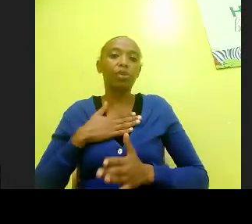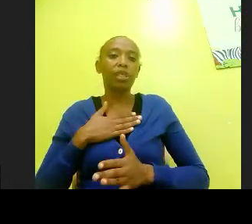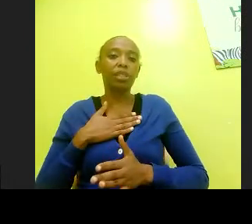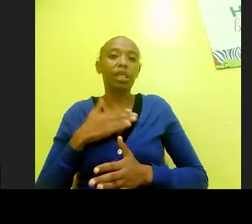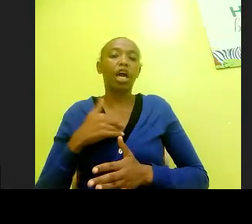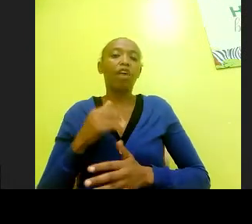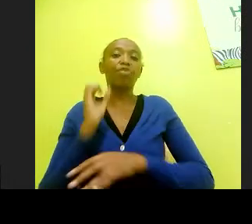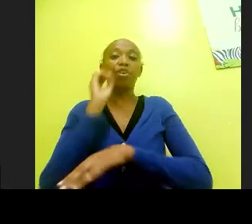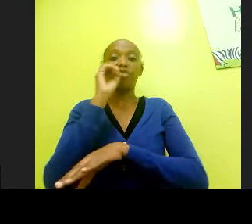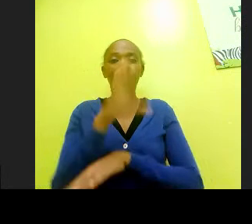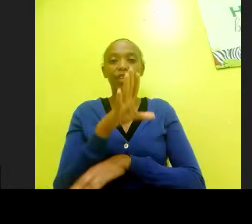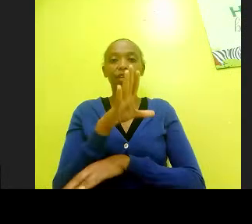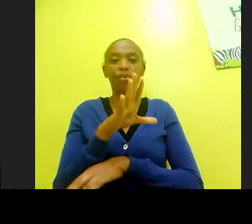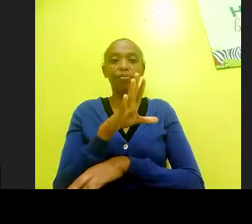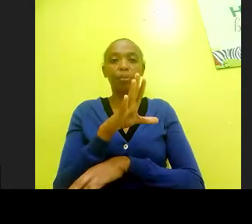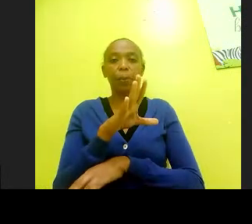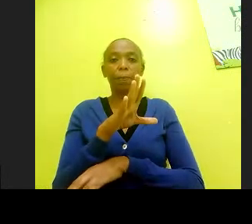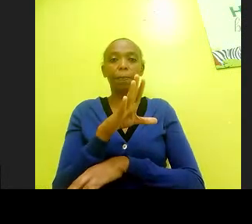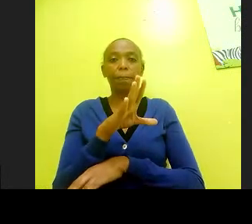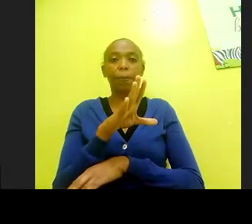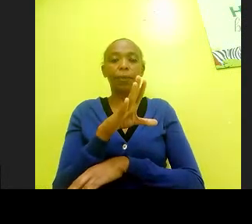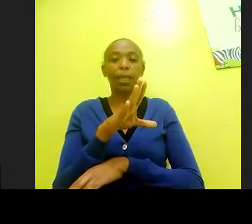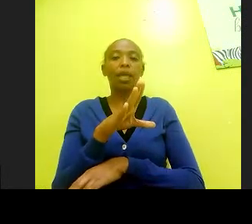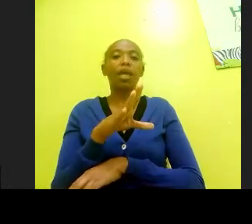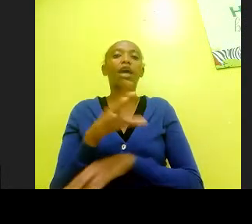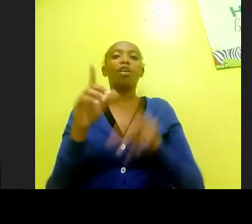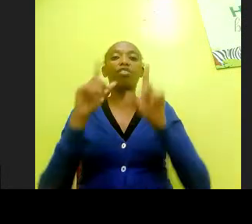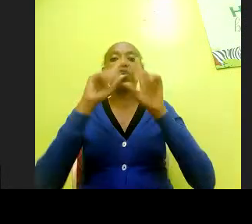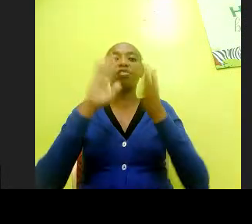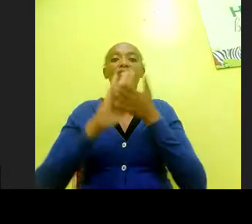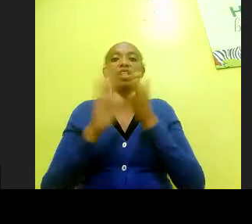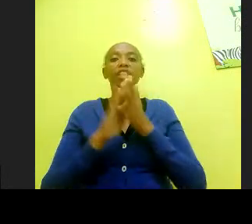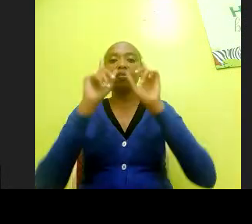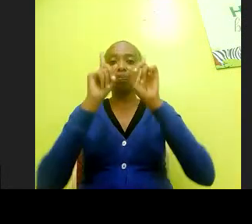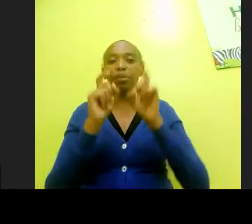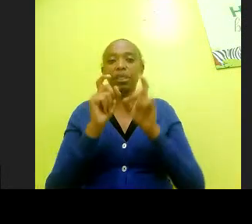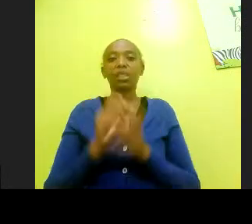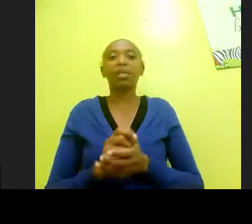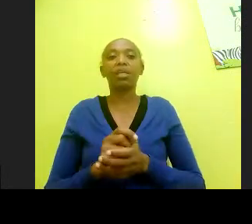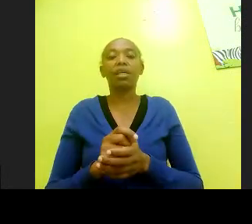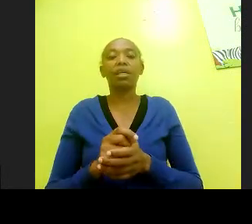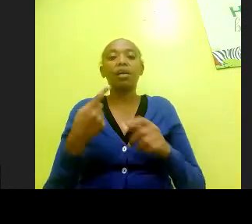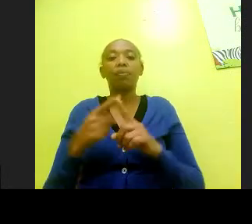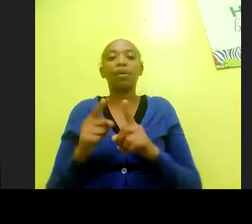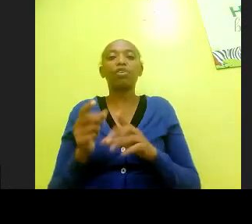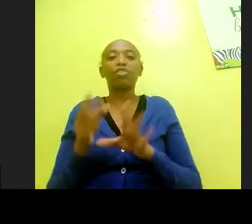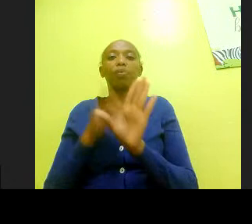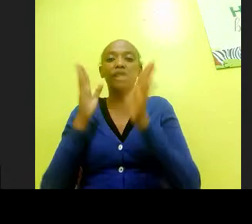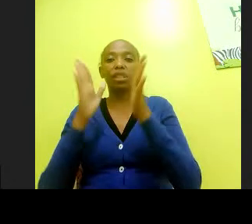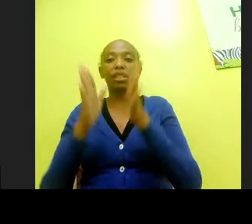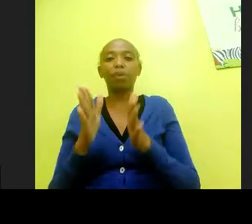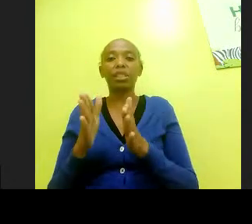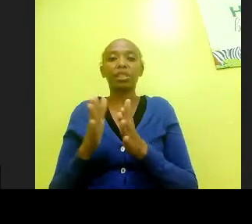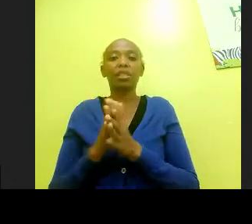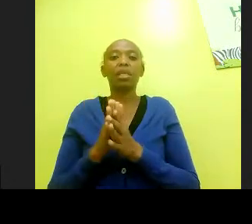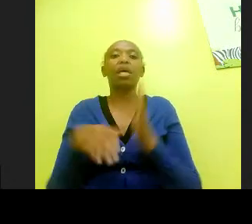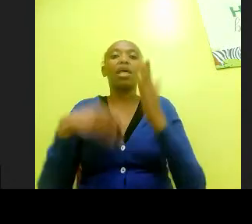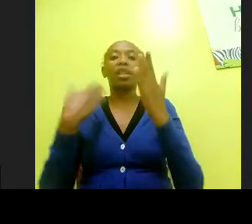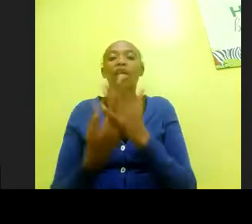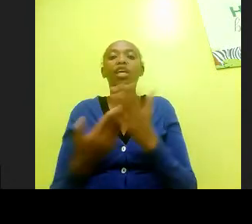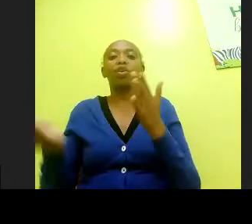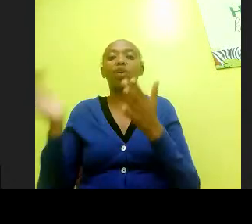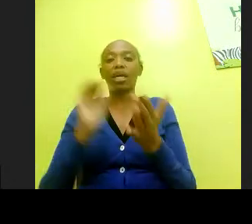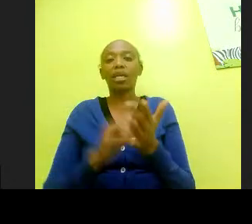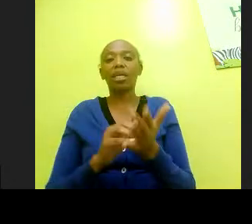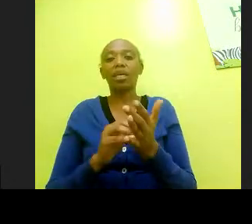video on for a quick picture. But for our participants and our attendees, thank you once again.